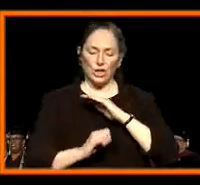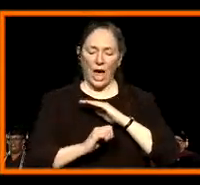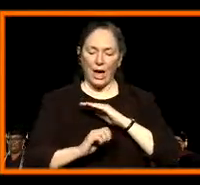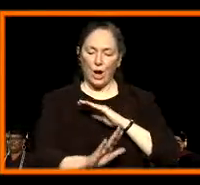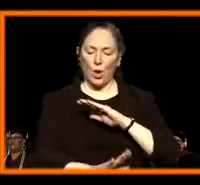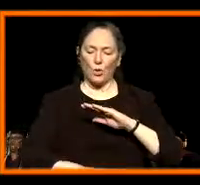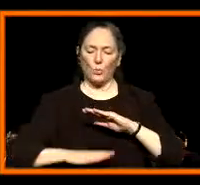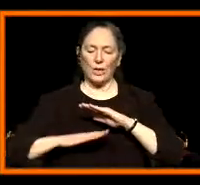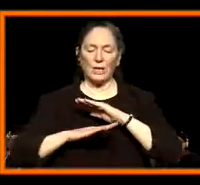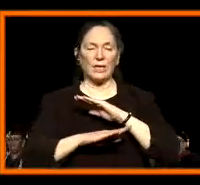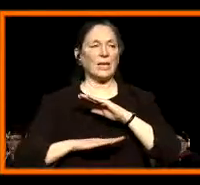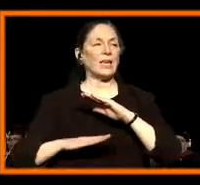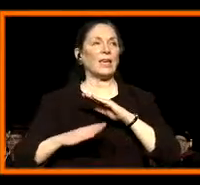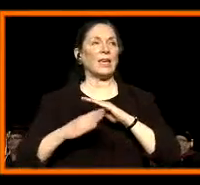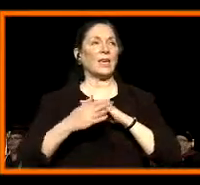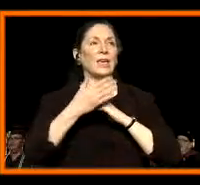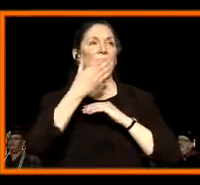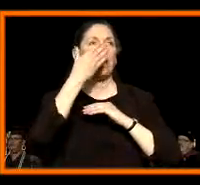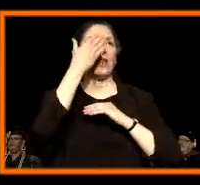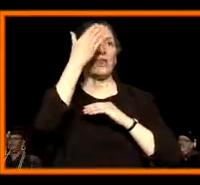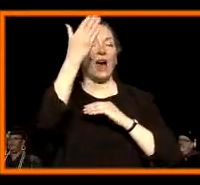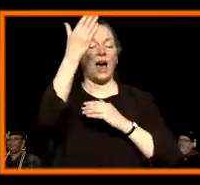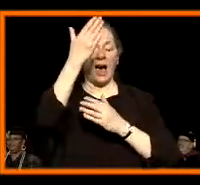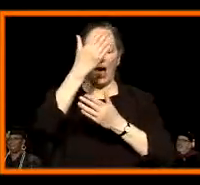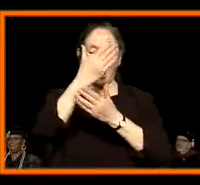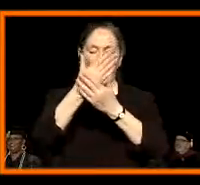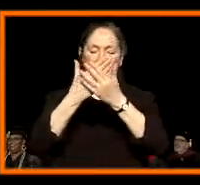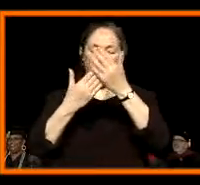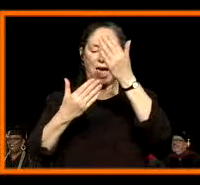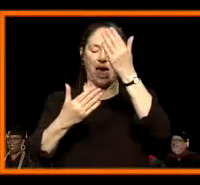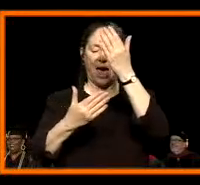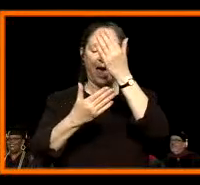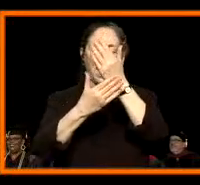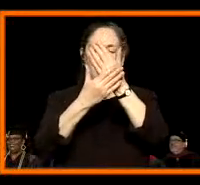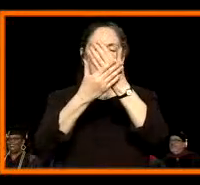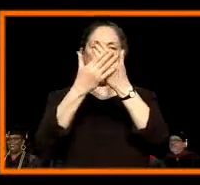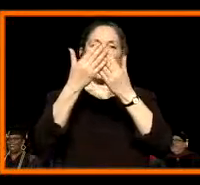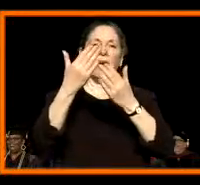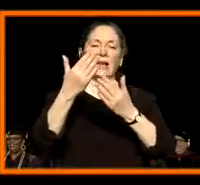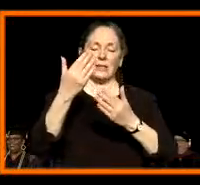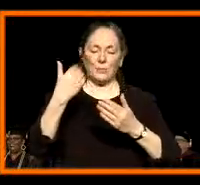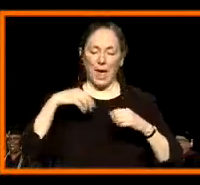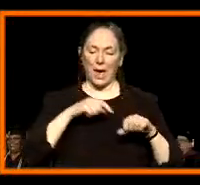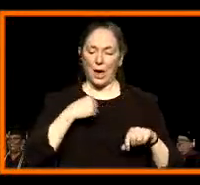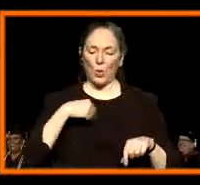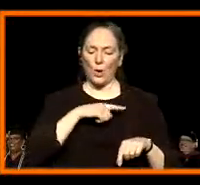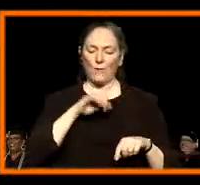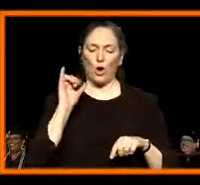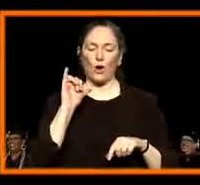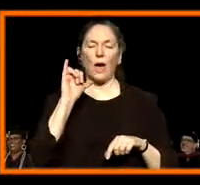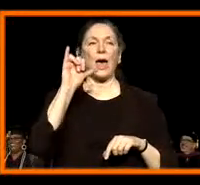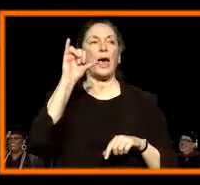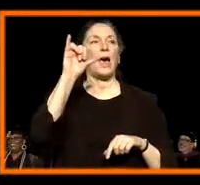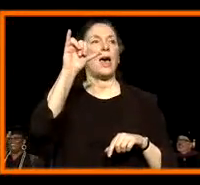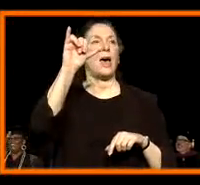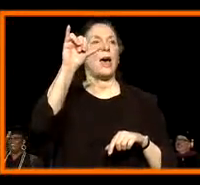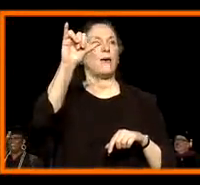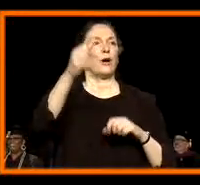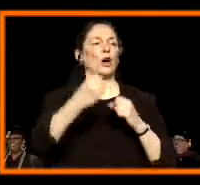thee. Shadow beneath thy hand, may we